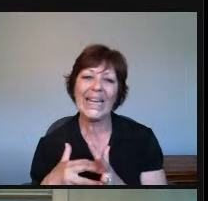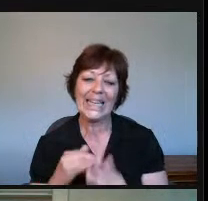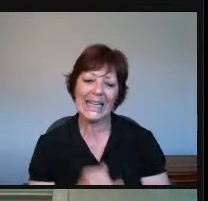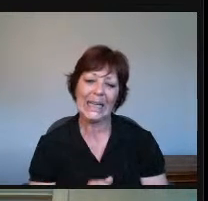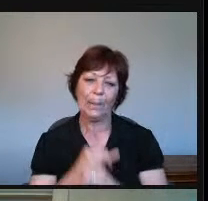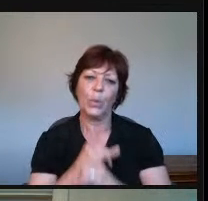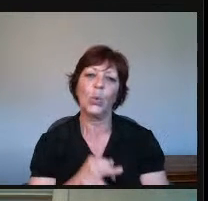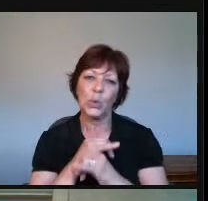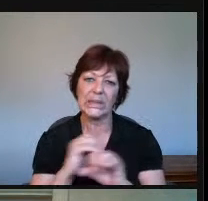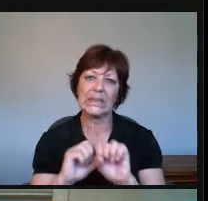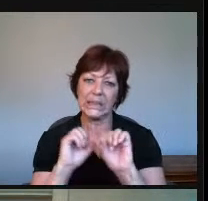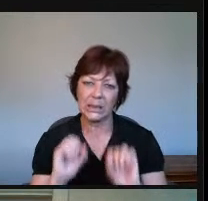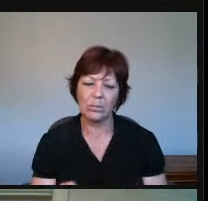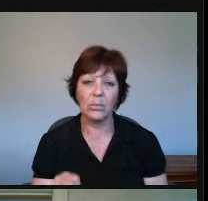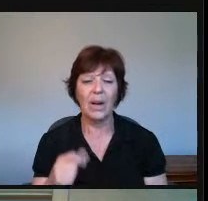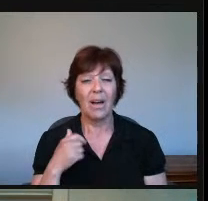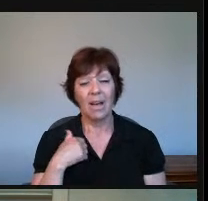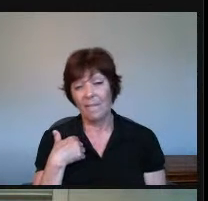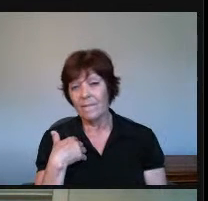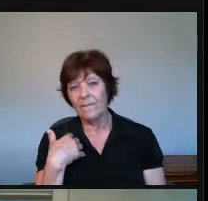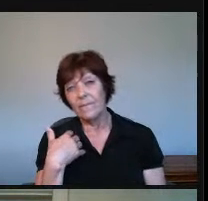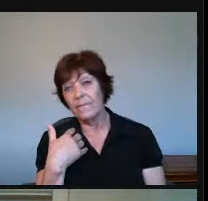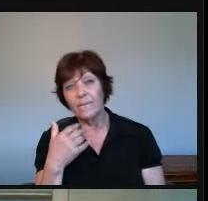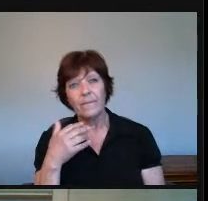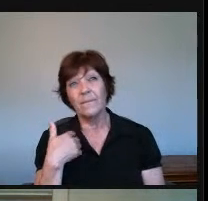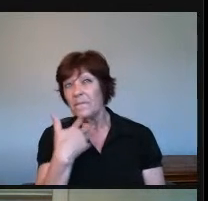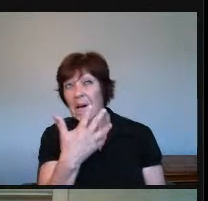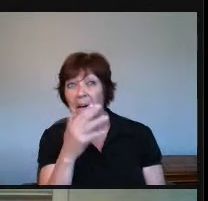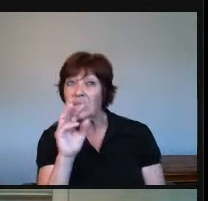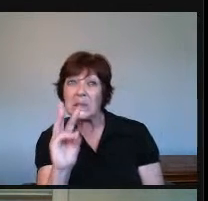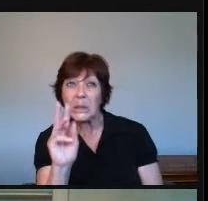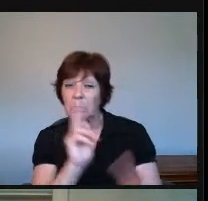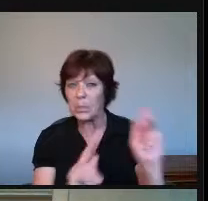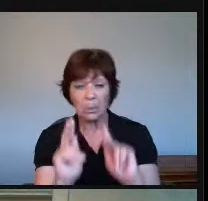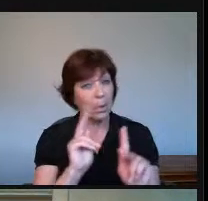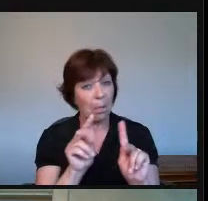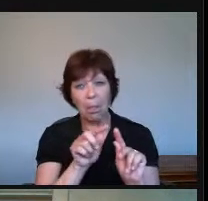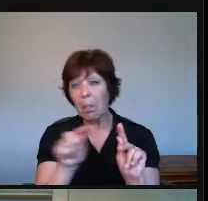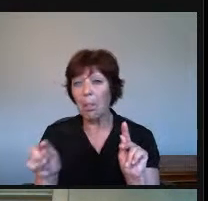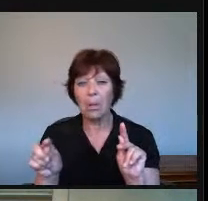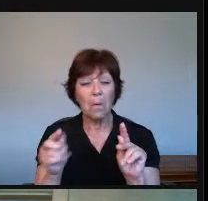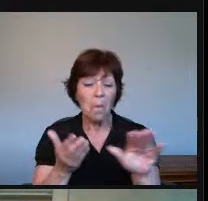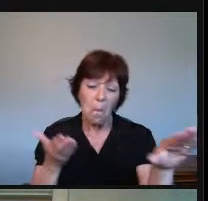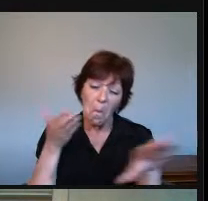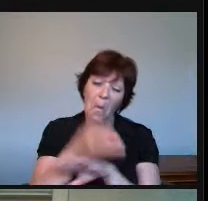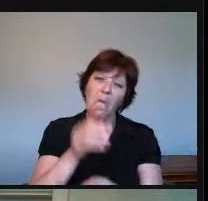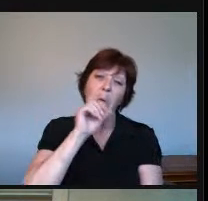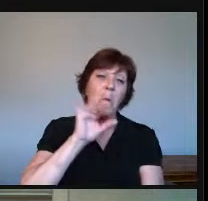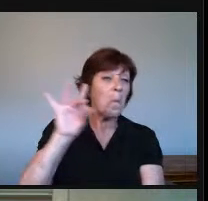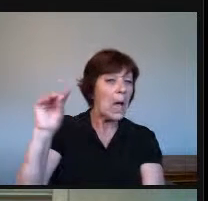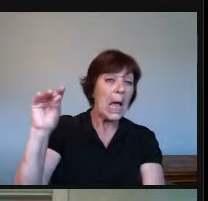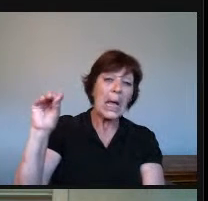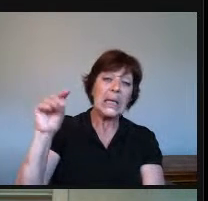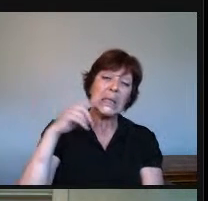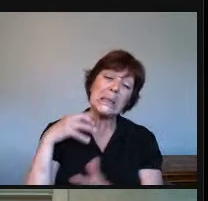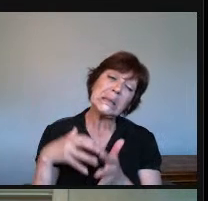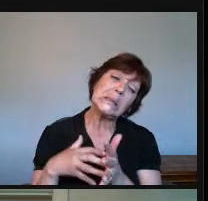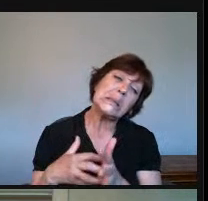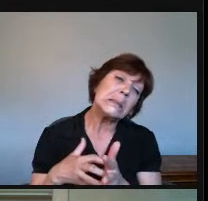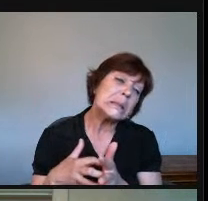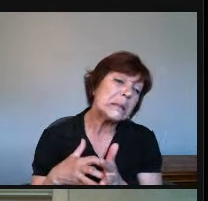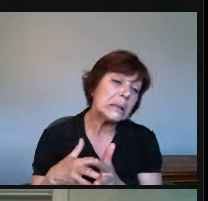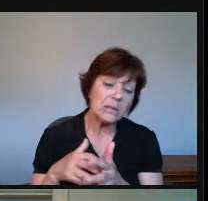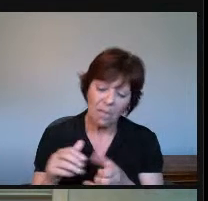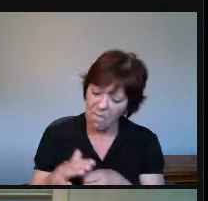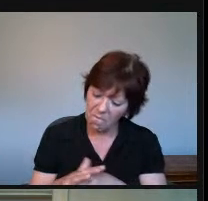I've got 5 or 6 folks who are all well over 80, quite frail. They were